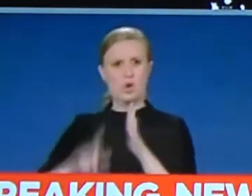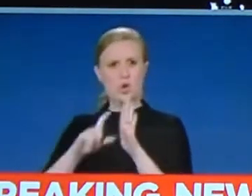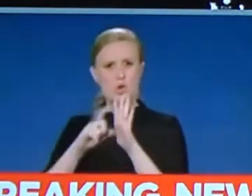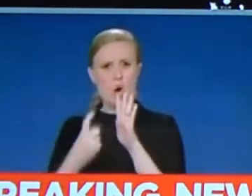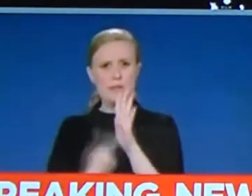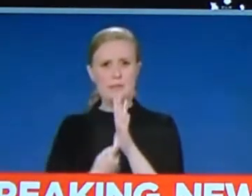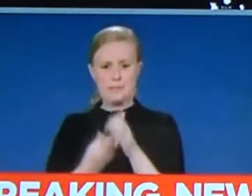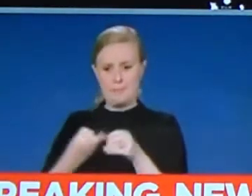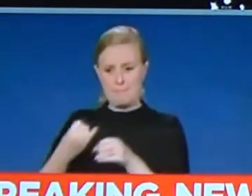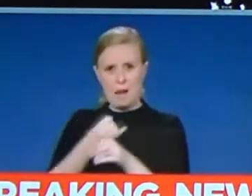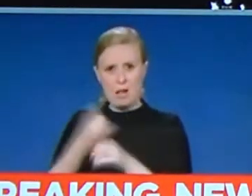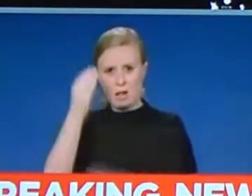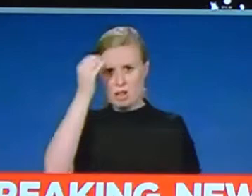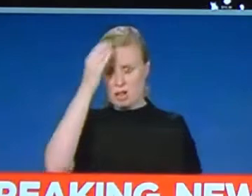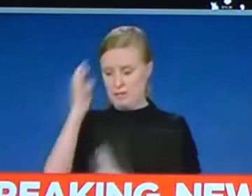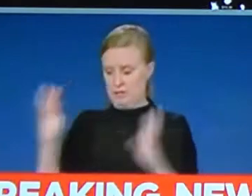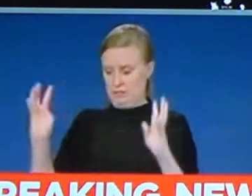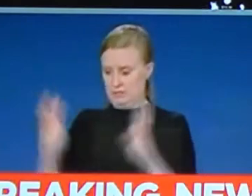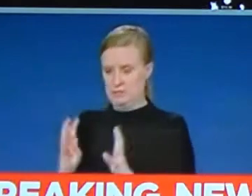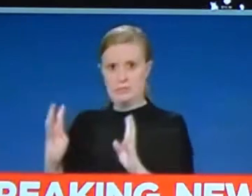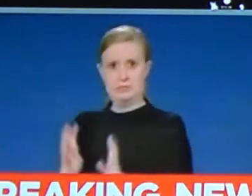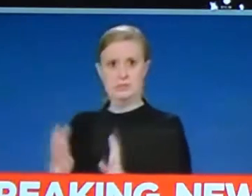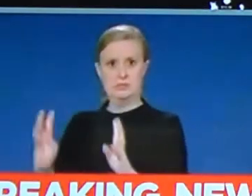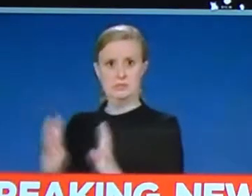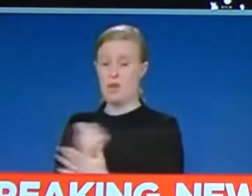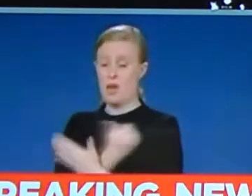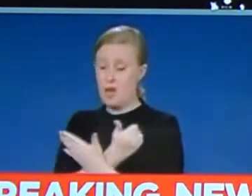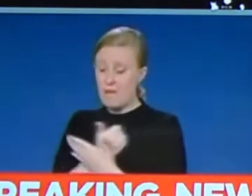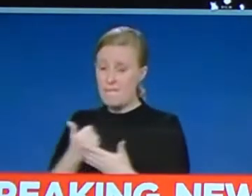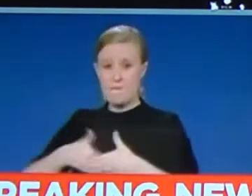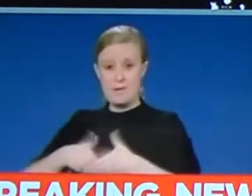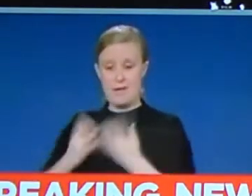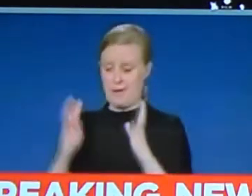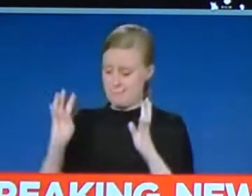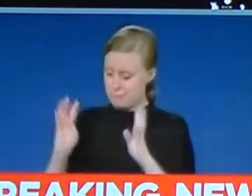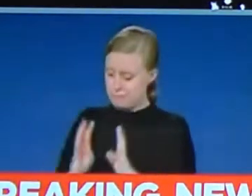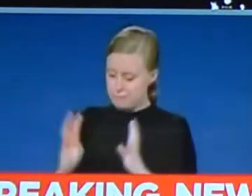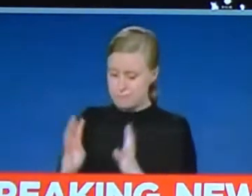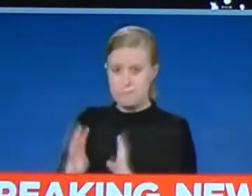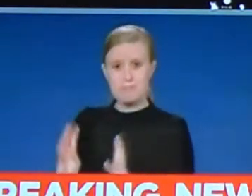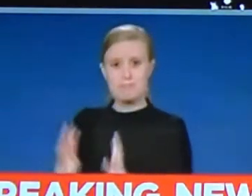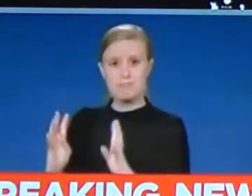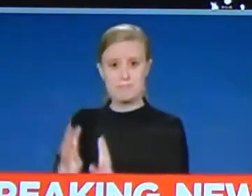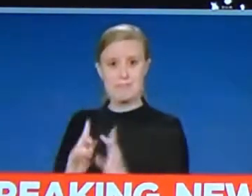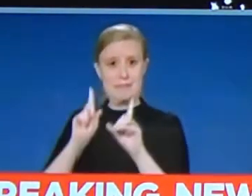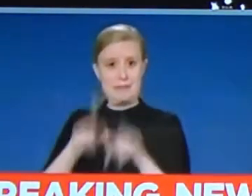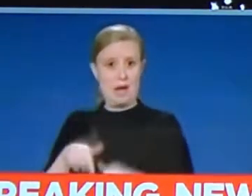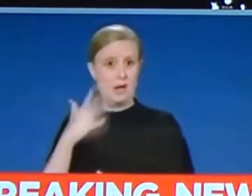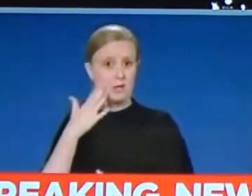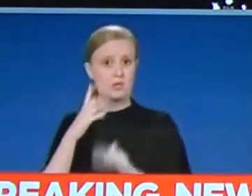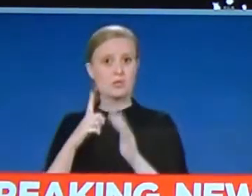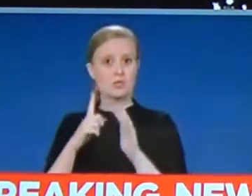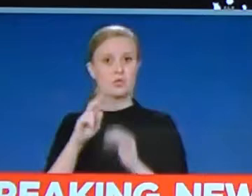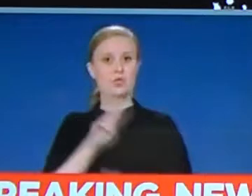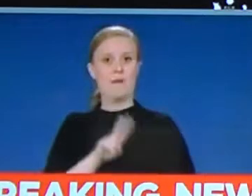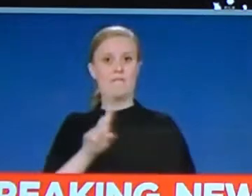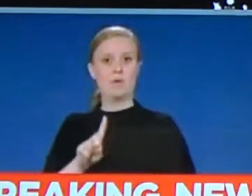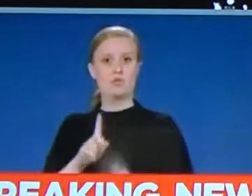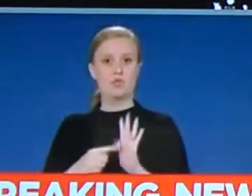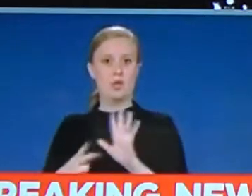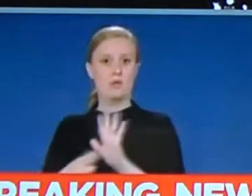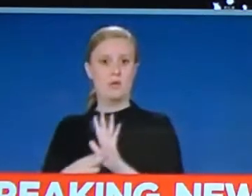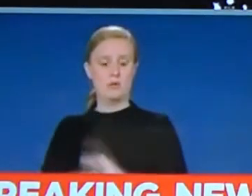the 31st of January. On the 1st of February, we started closing the borders